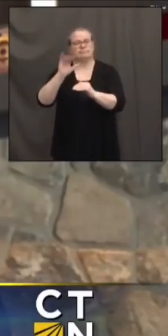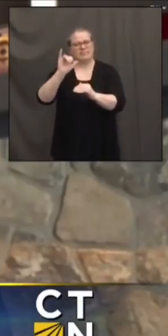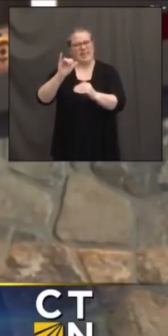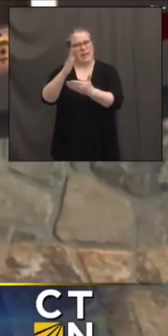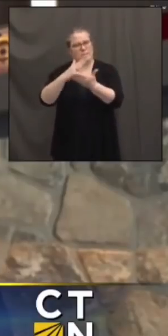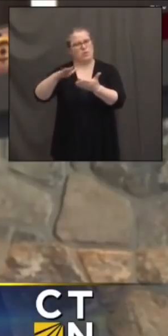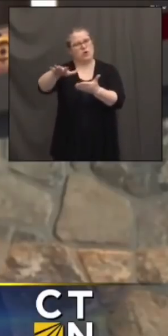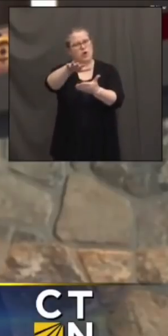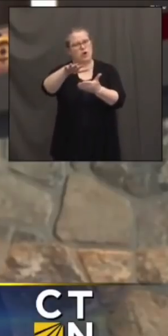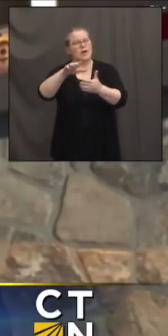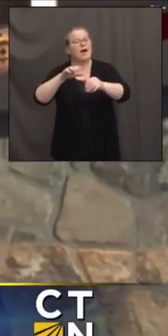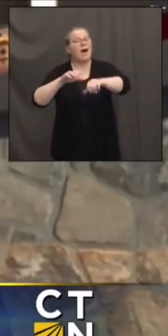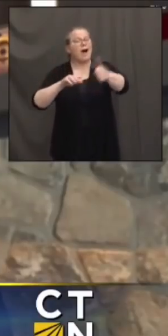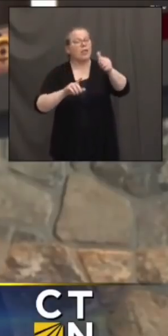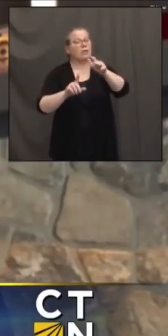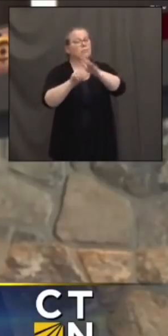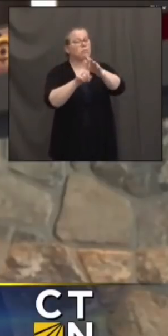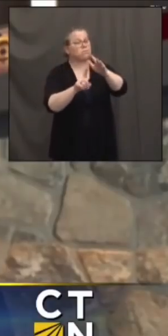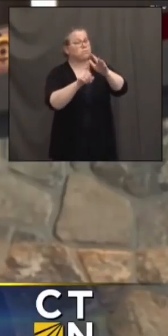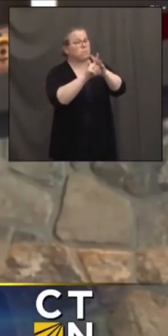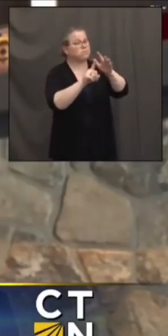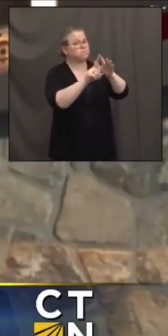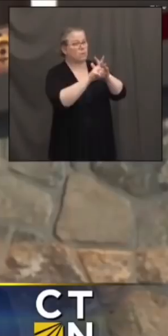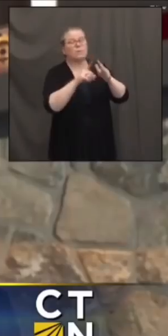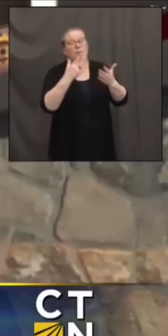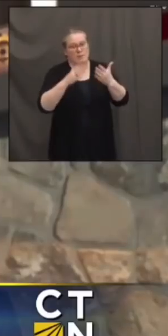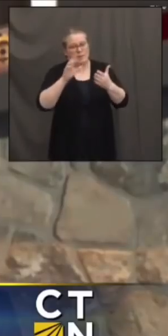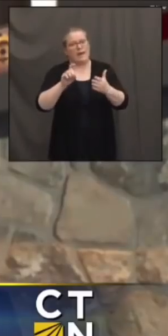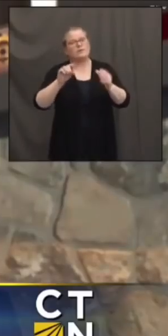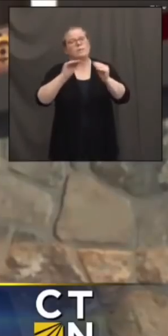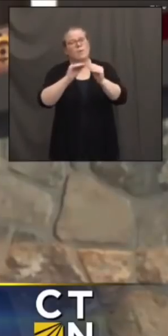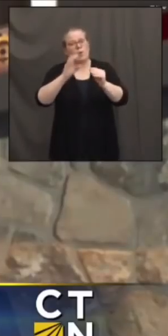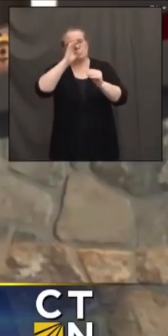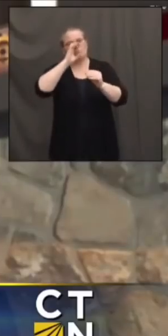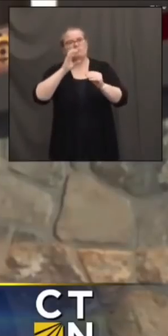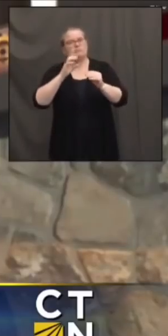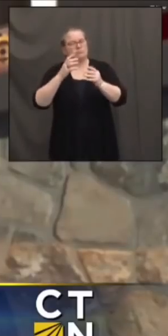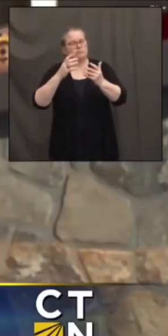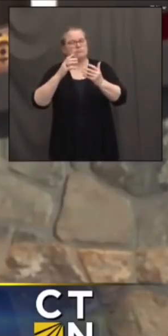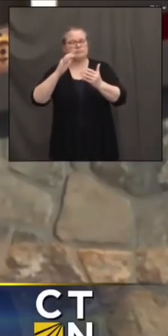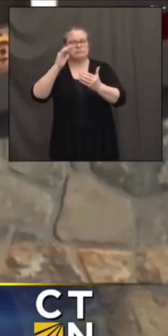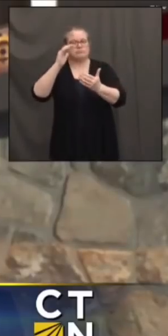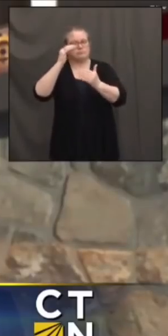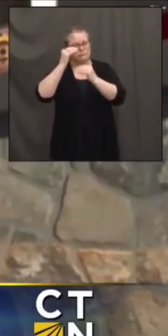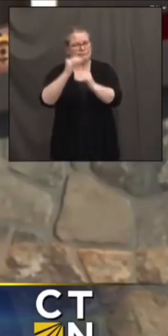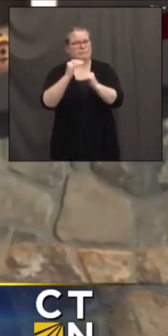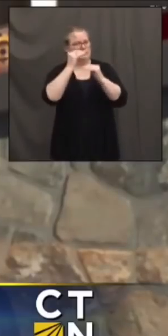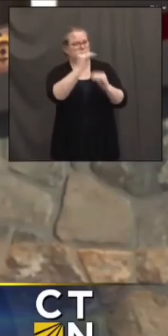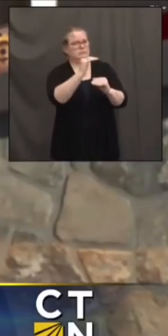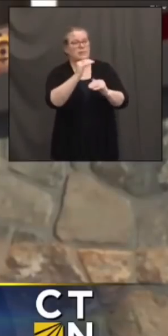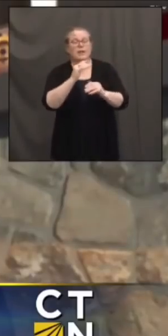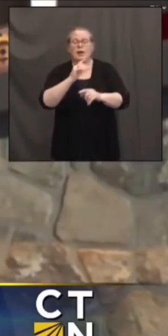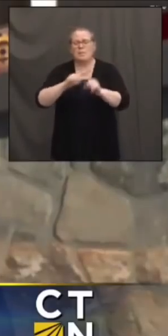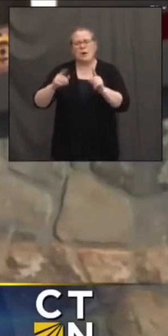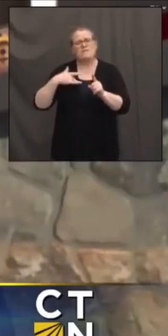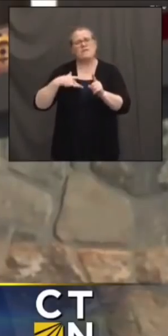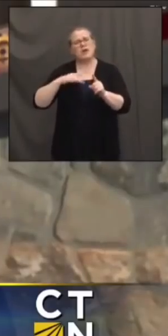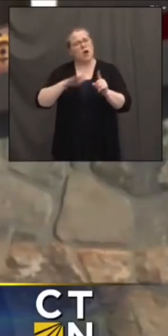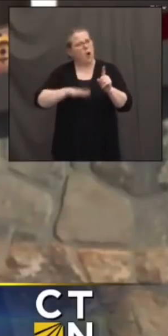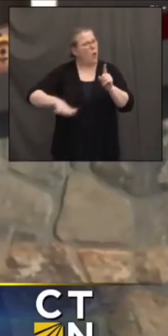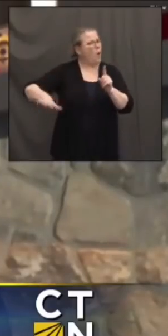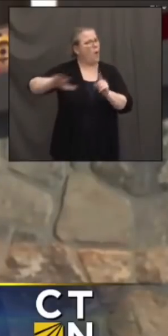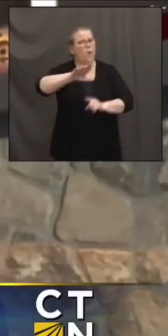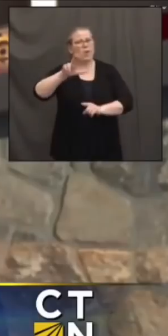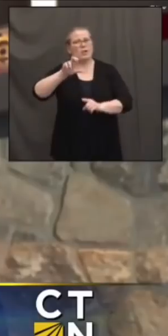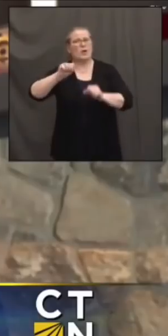these hotspots spring up. But I don't think that this is the beginning of a national trend. I think that we're going to consolidate the gains that we've made. We